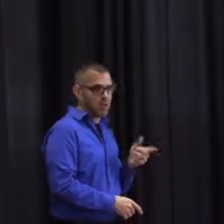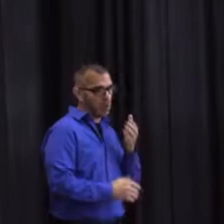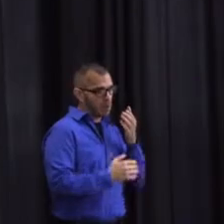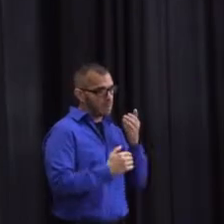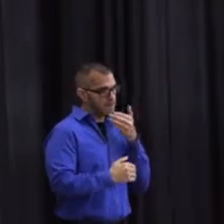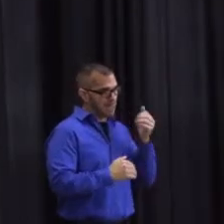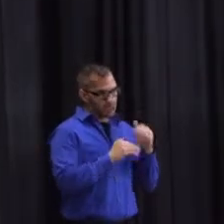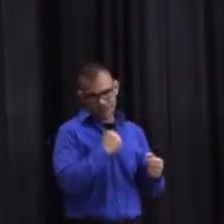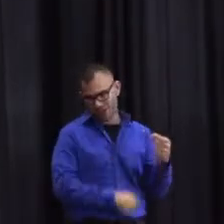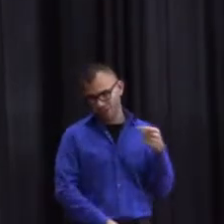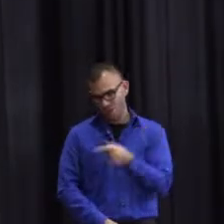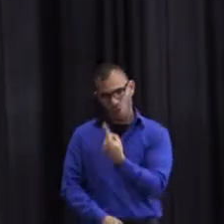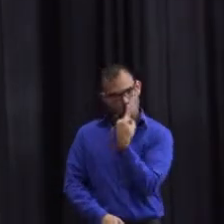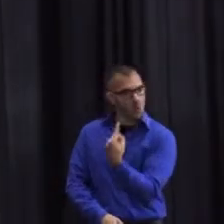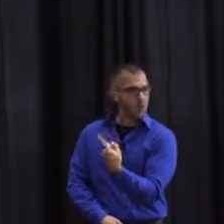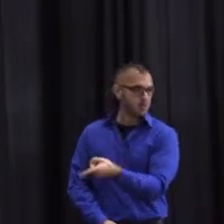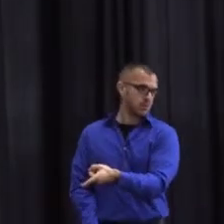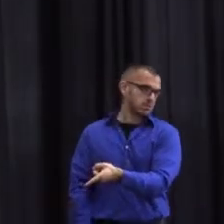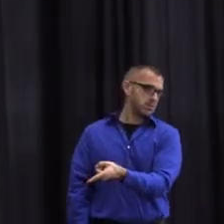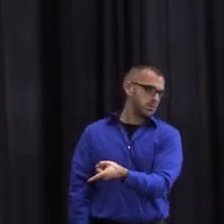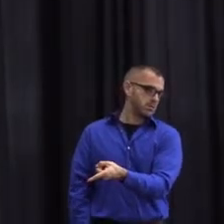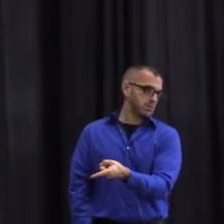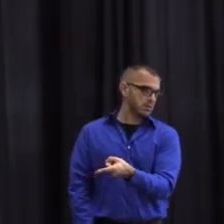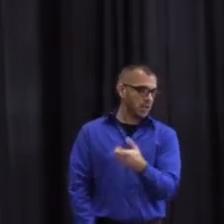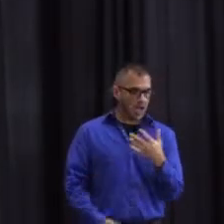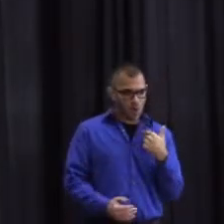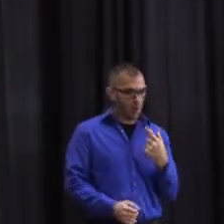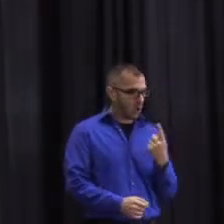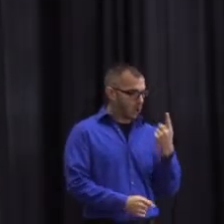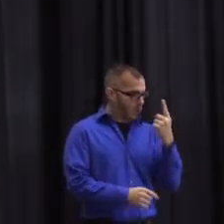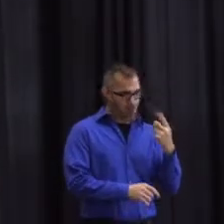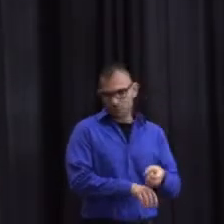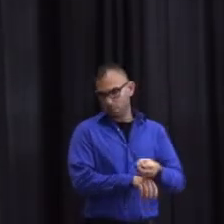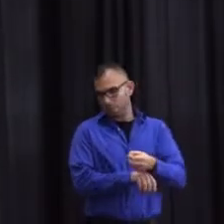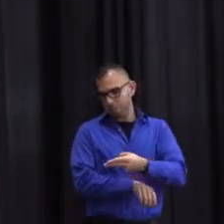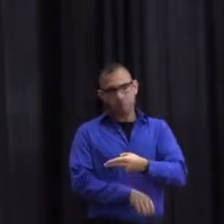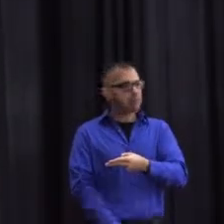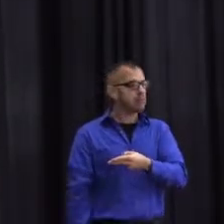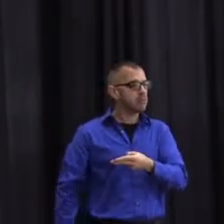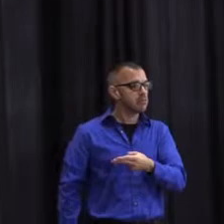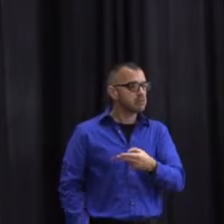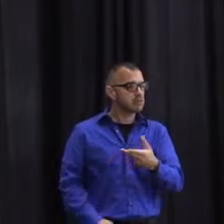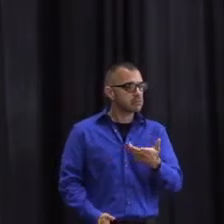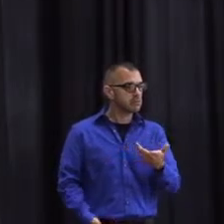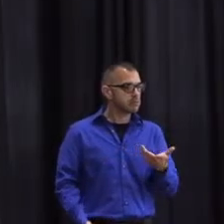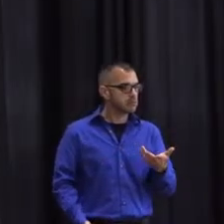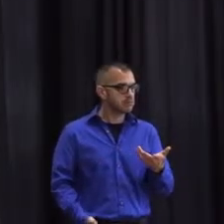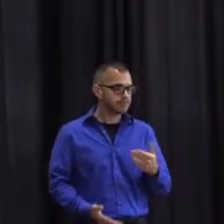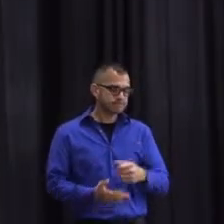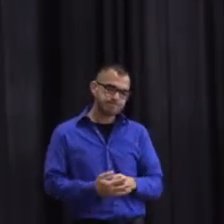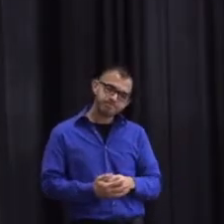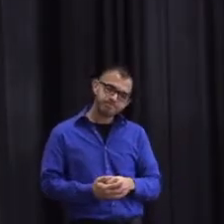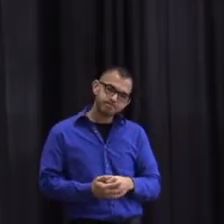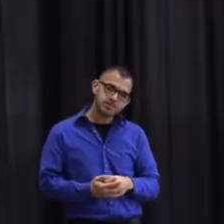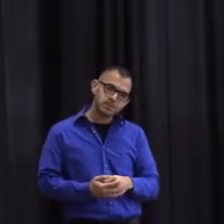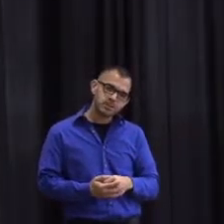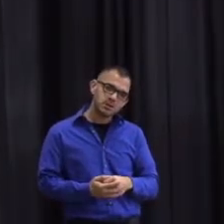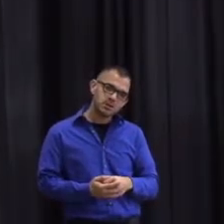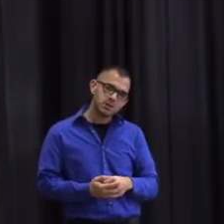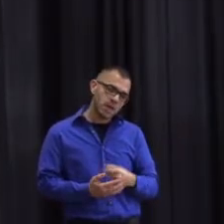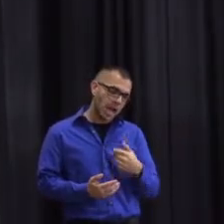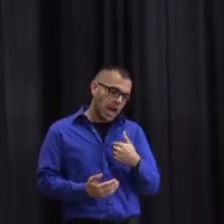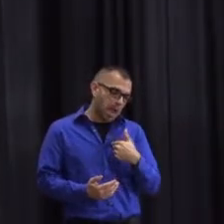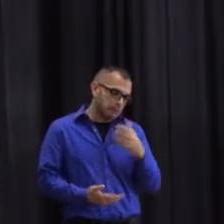one. So I have to find the one that overall is the best, even if it's not the best individually. They said, I had